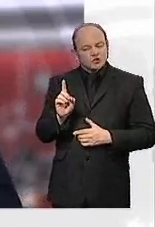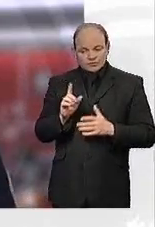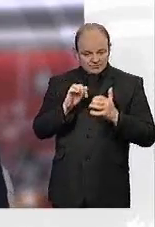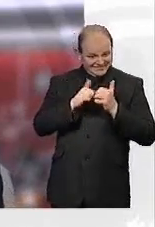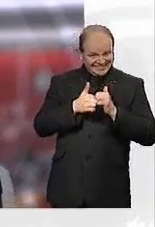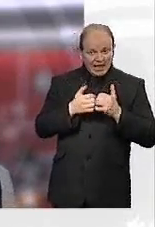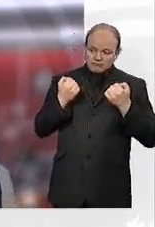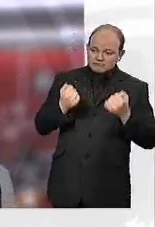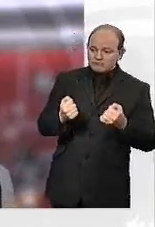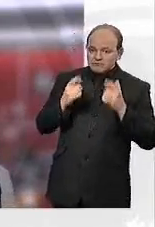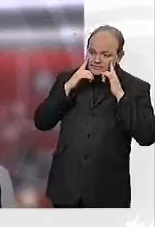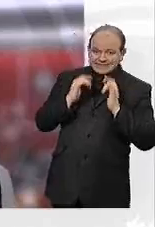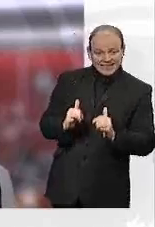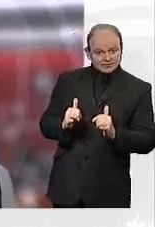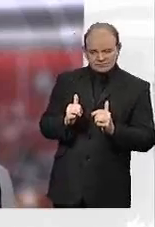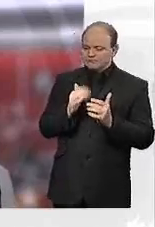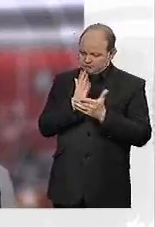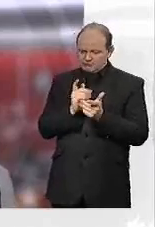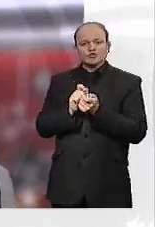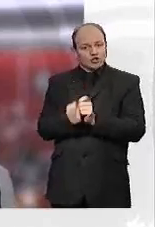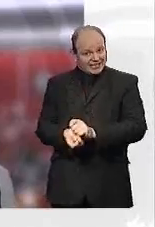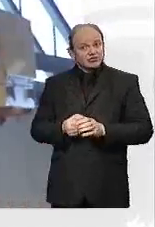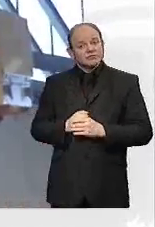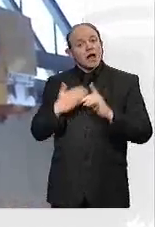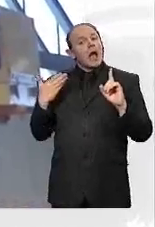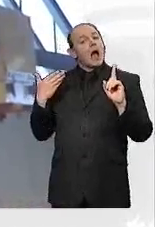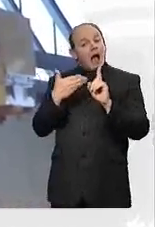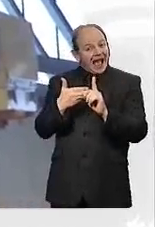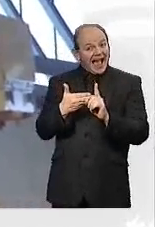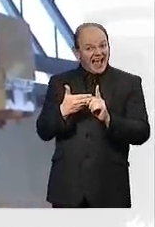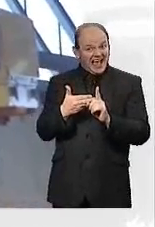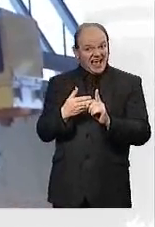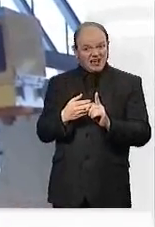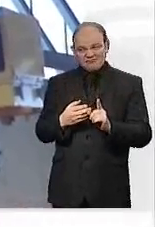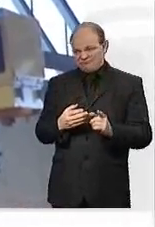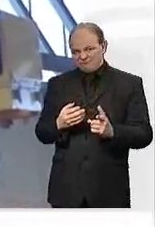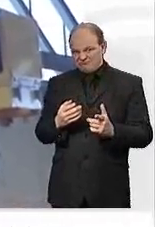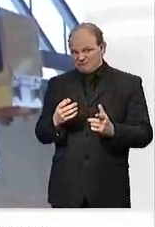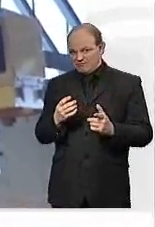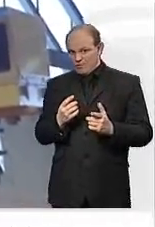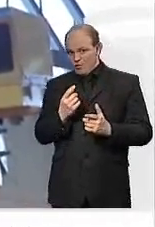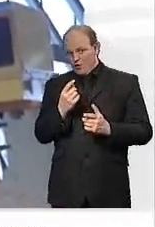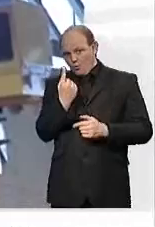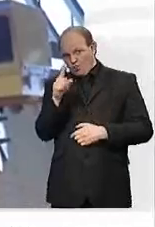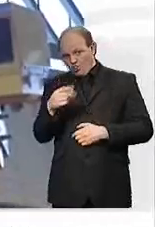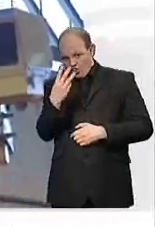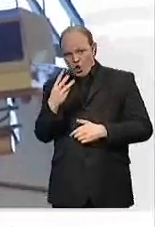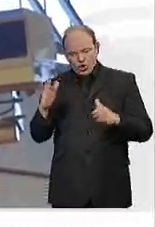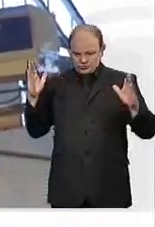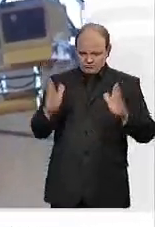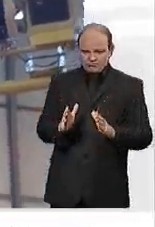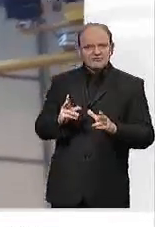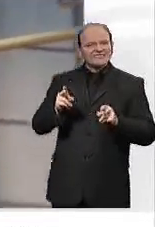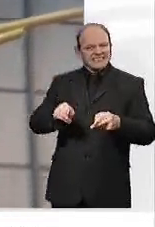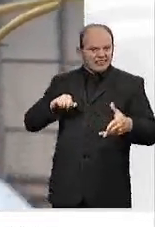an exhibition that looks at improving road safety. Well, a lot of motorists say that these average speed cameras are the bane of their lives,